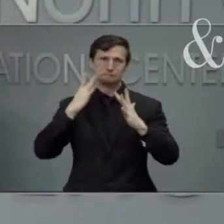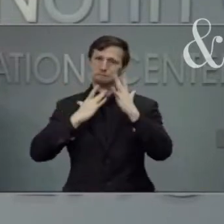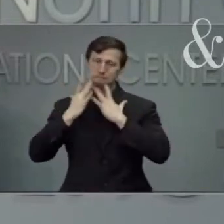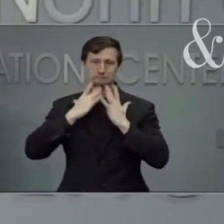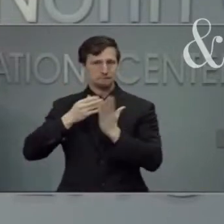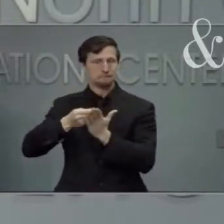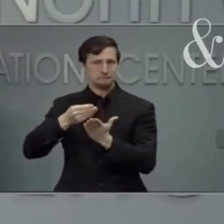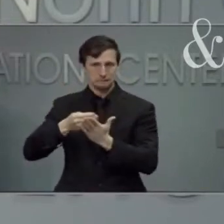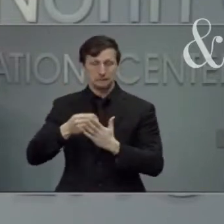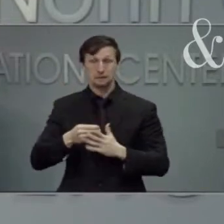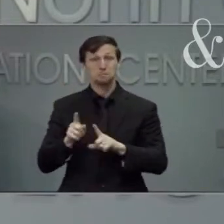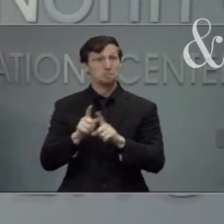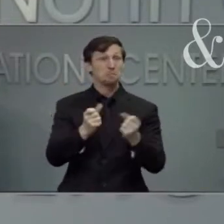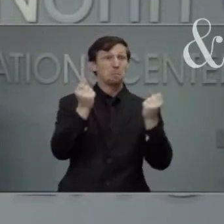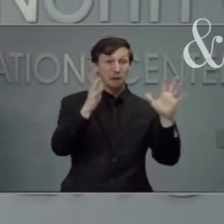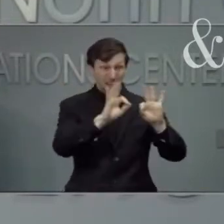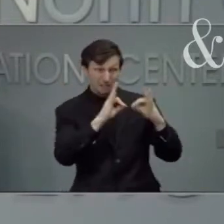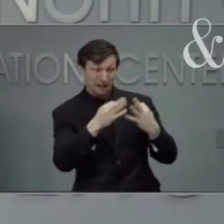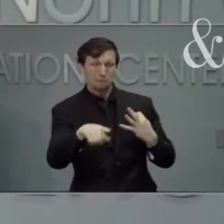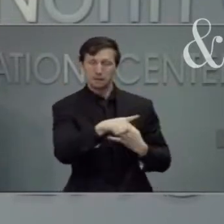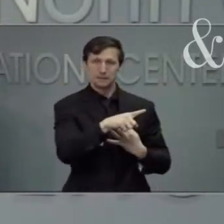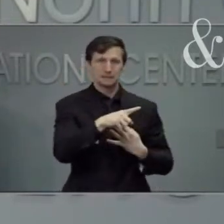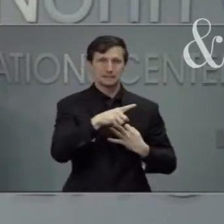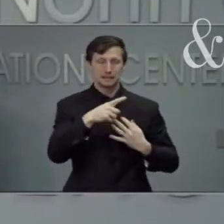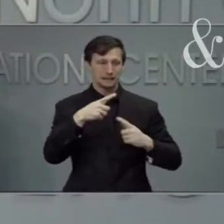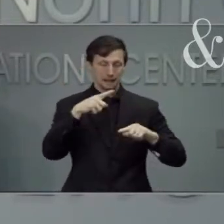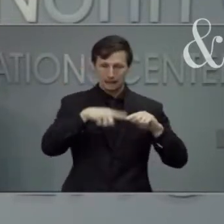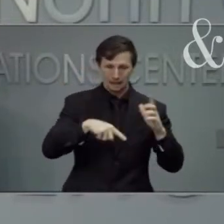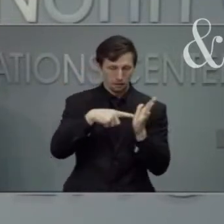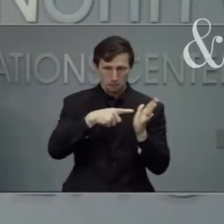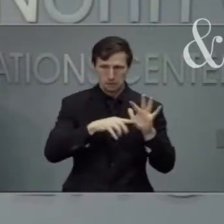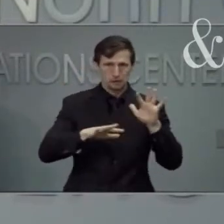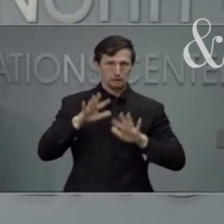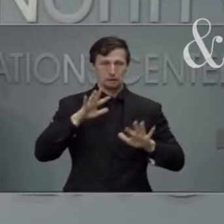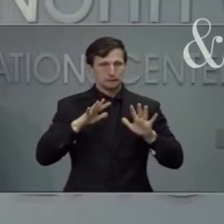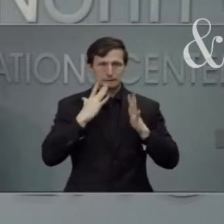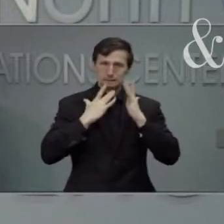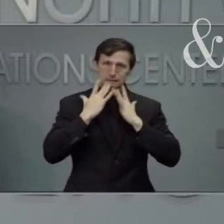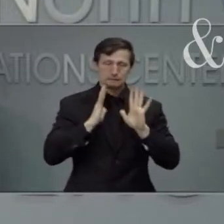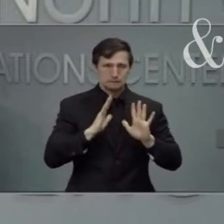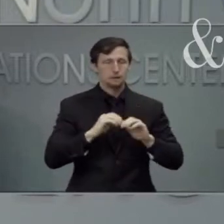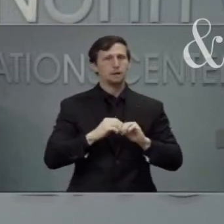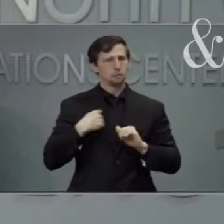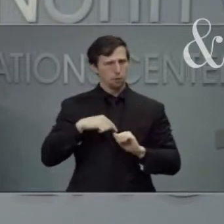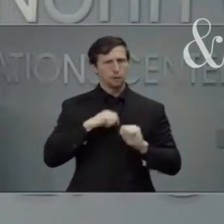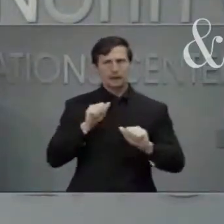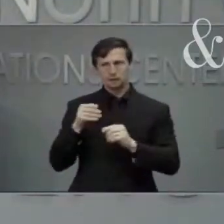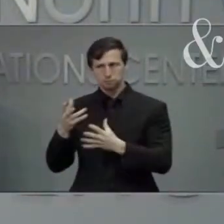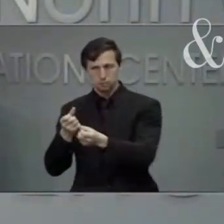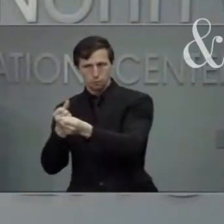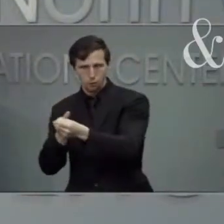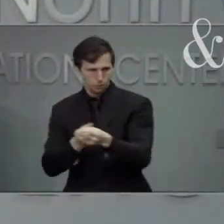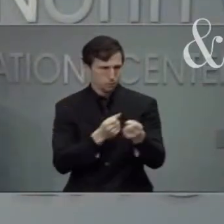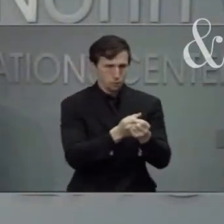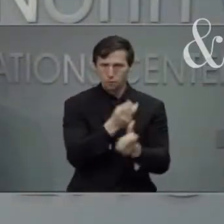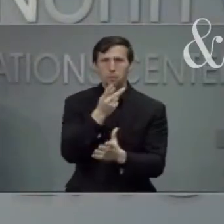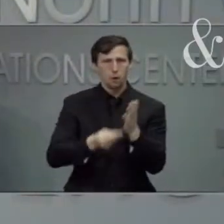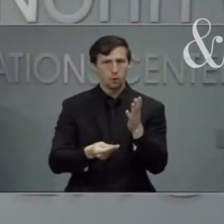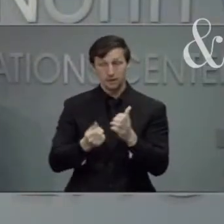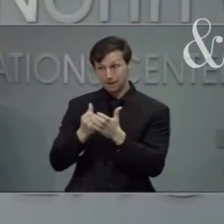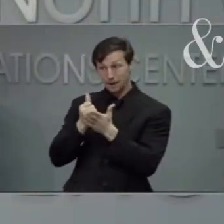financially. Many families are living on the edge during this pandemic, and we can do more to help businesses and keep people in their